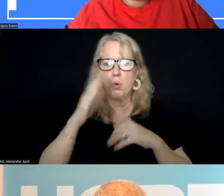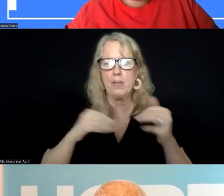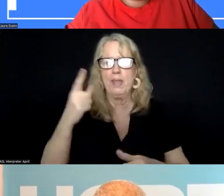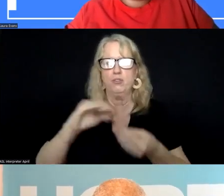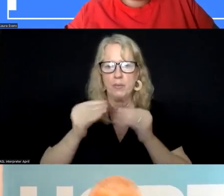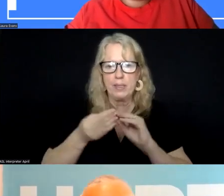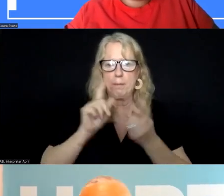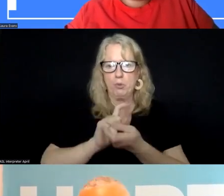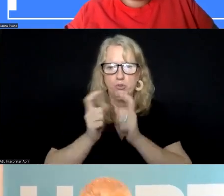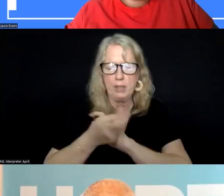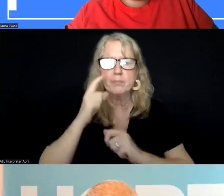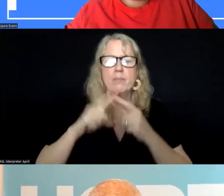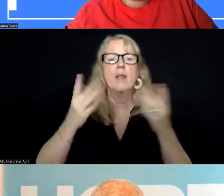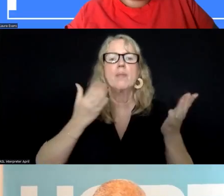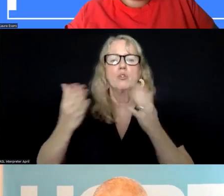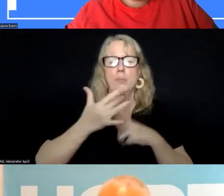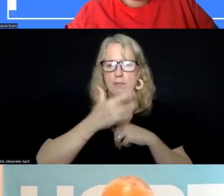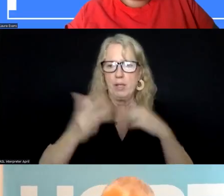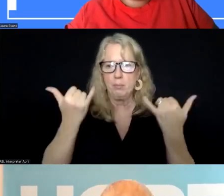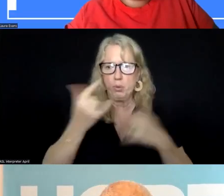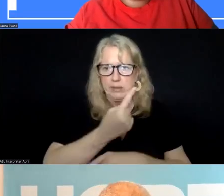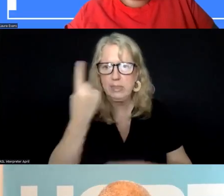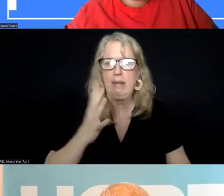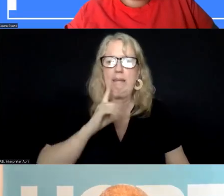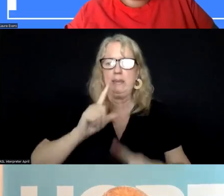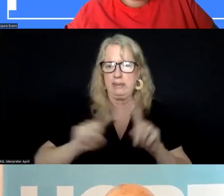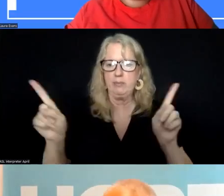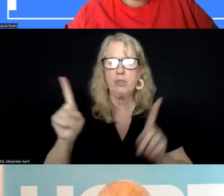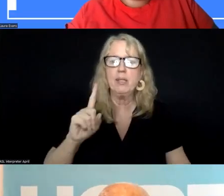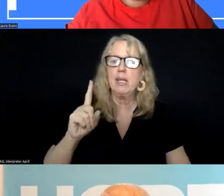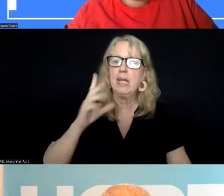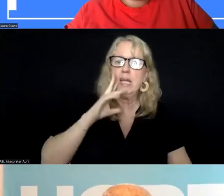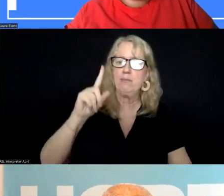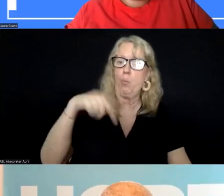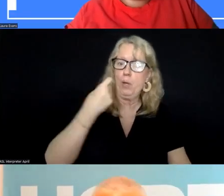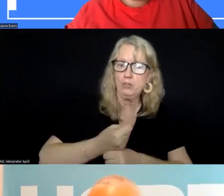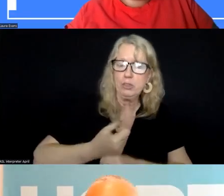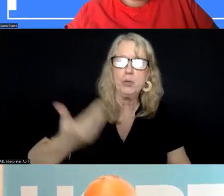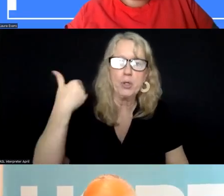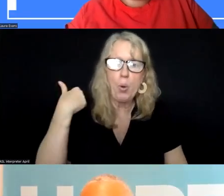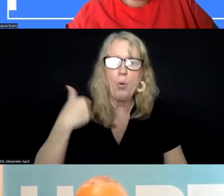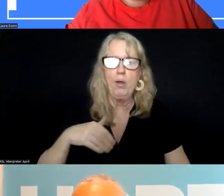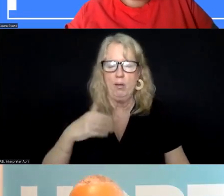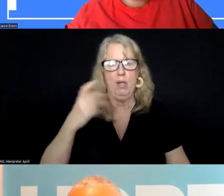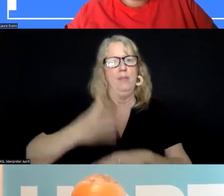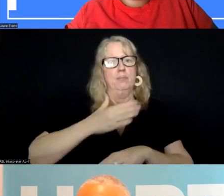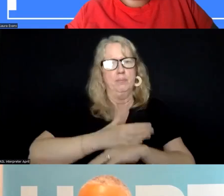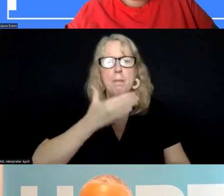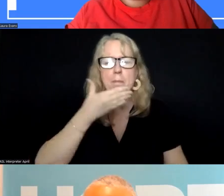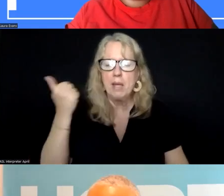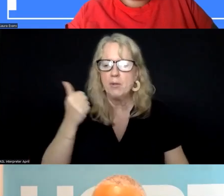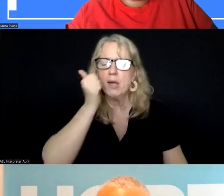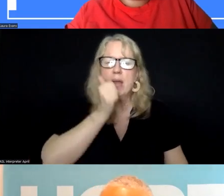change. The services available today are so different than 2 years ago, even 1 year ago. And they get better every day